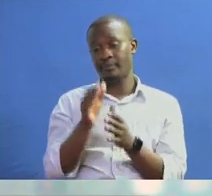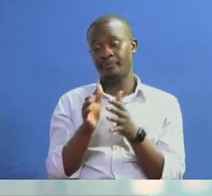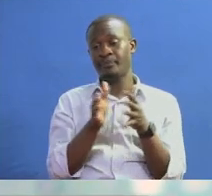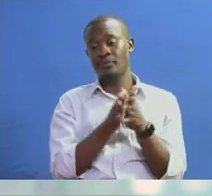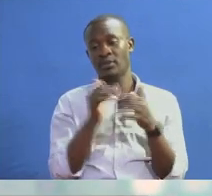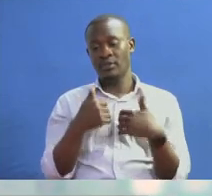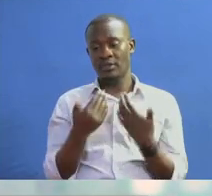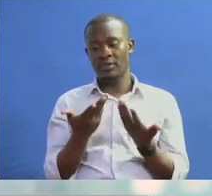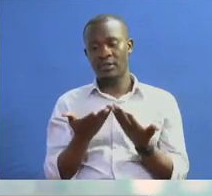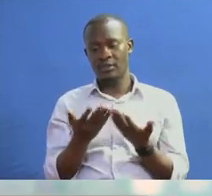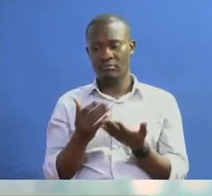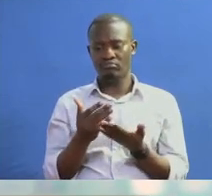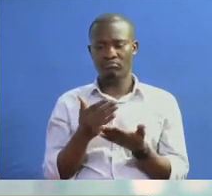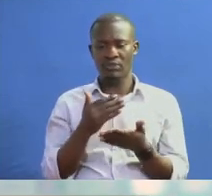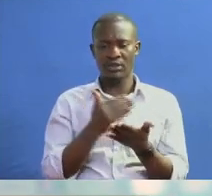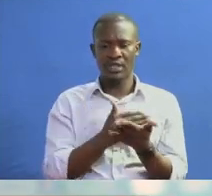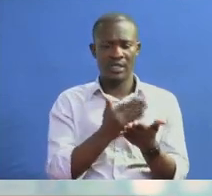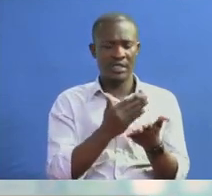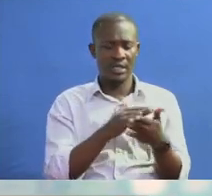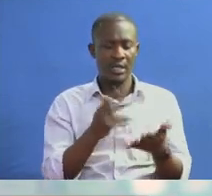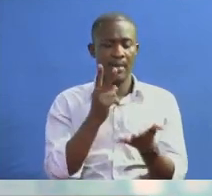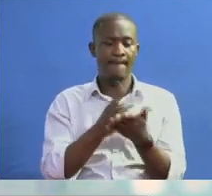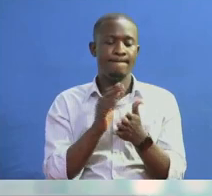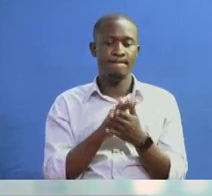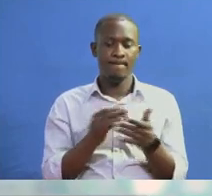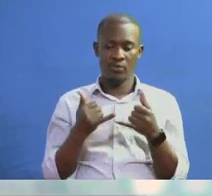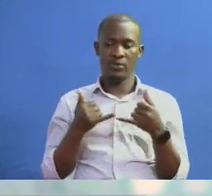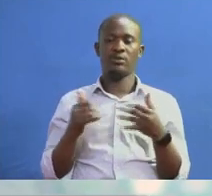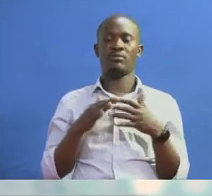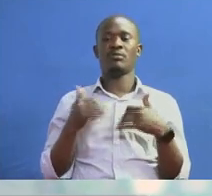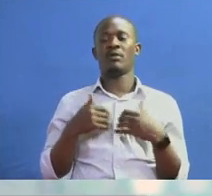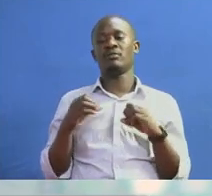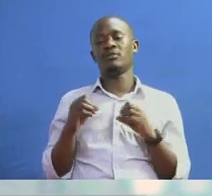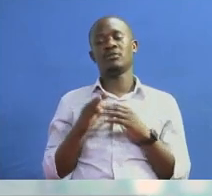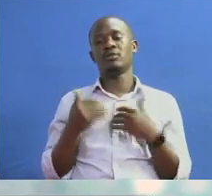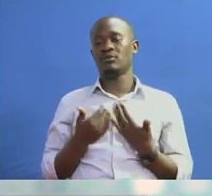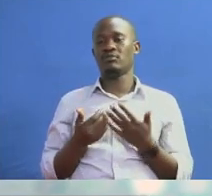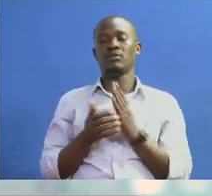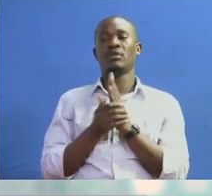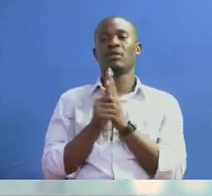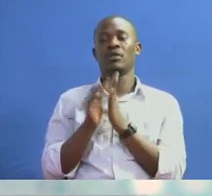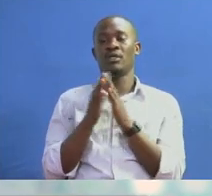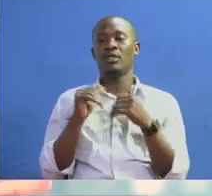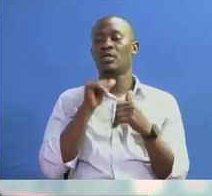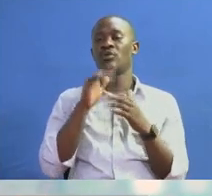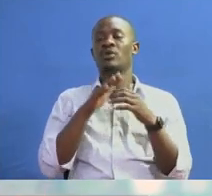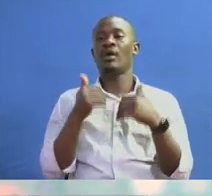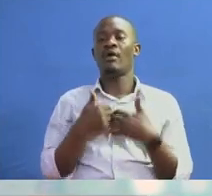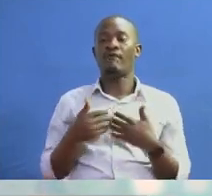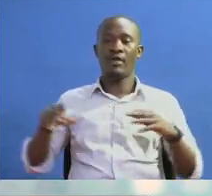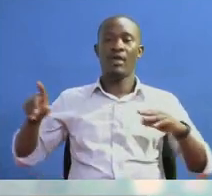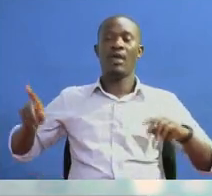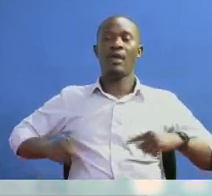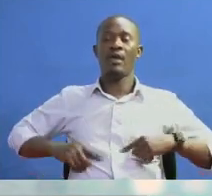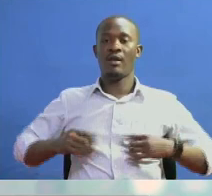is a structure, they have put the internet, but they don't have expertise, and they don't have enough computers.